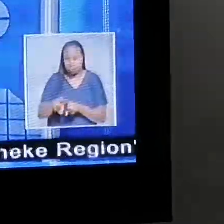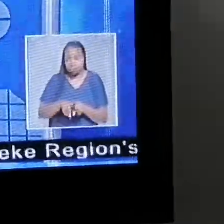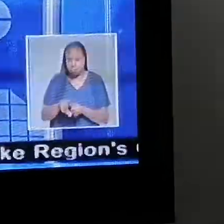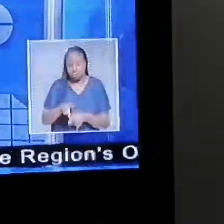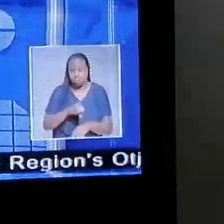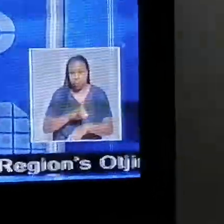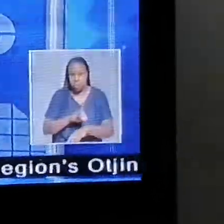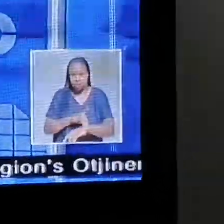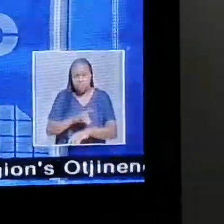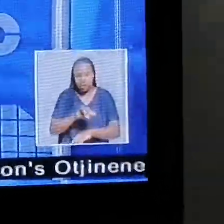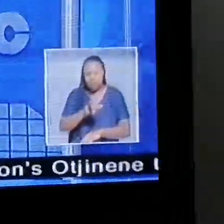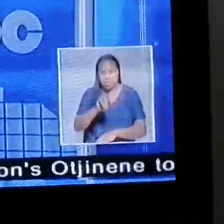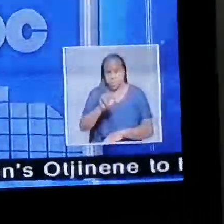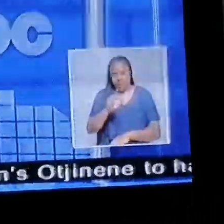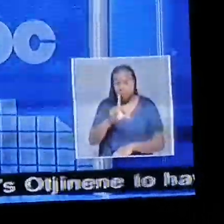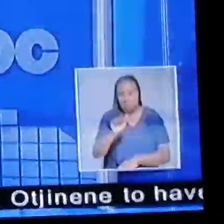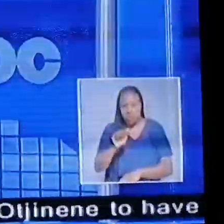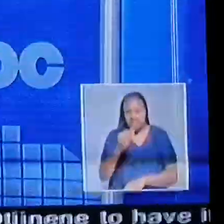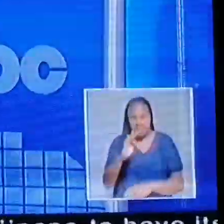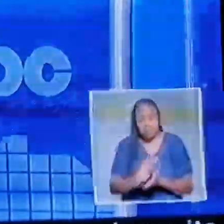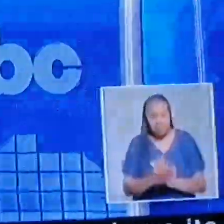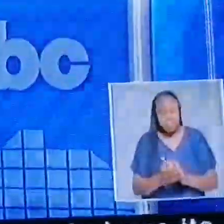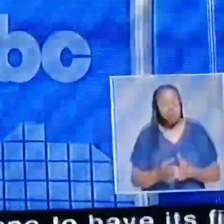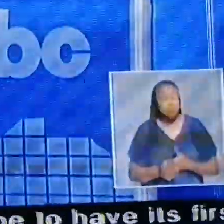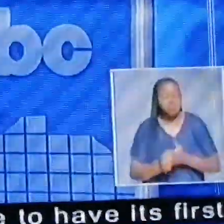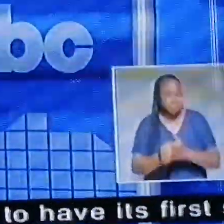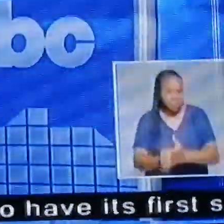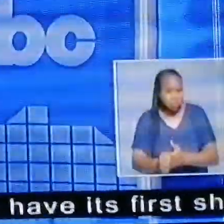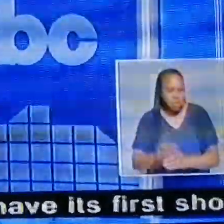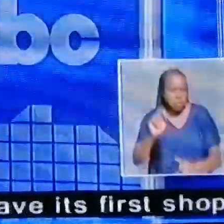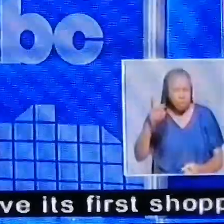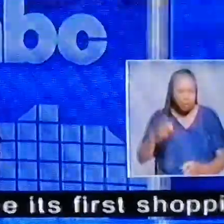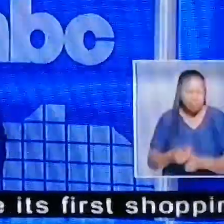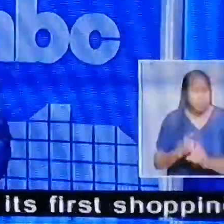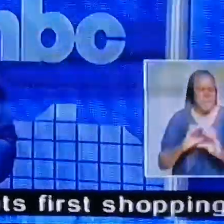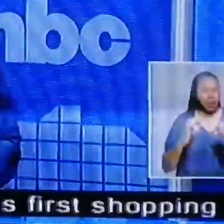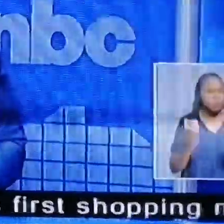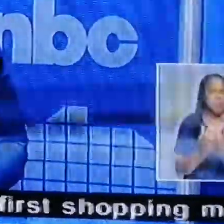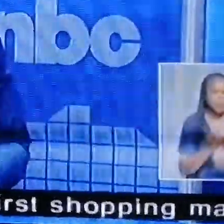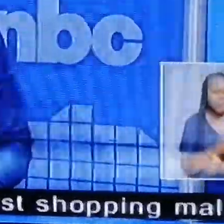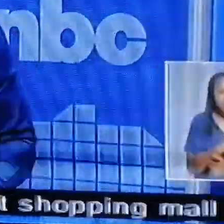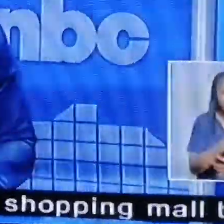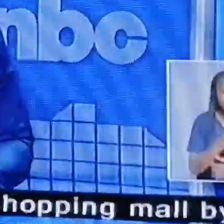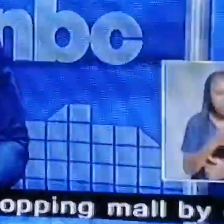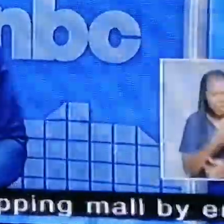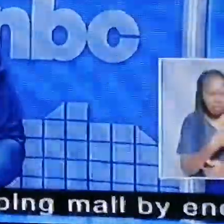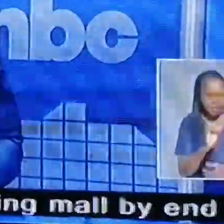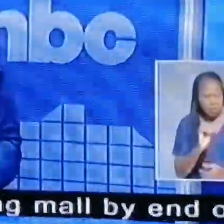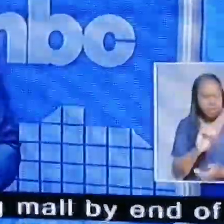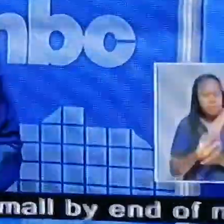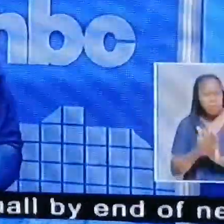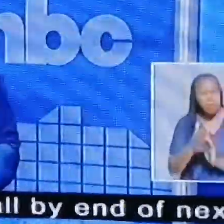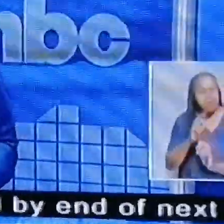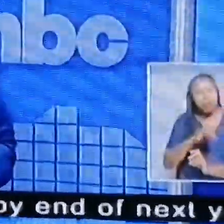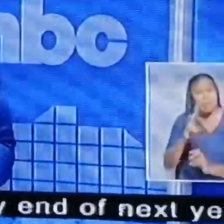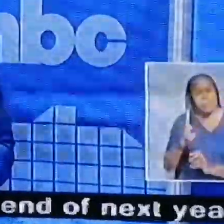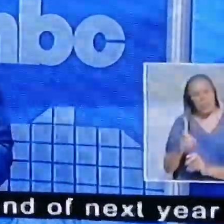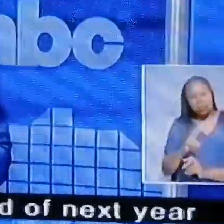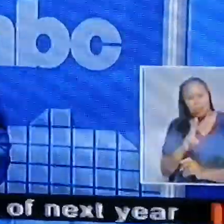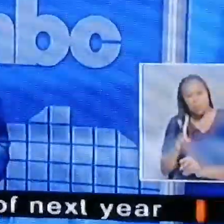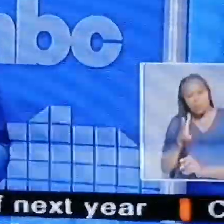Itula says once elected to power, he will reduce the cabinet from the current more than 30 to only 12 ministers, and at least 40% of